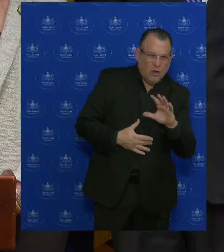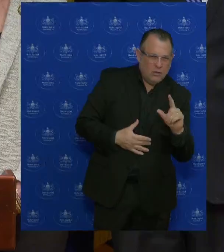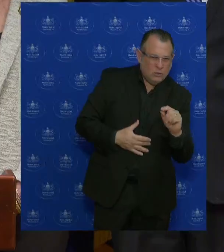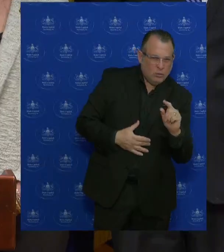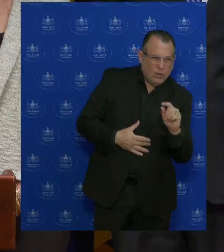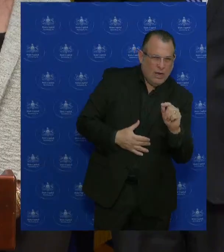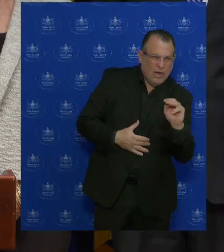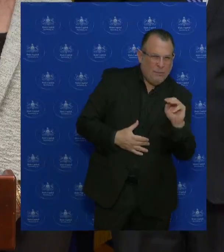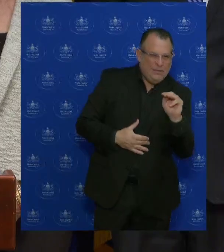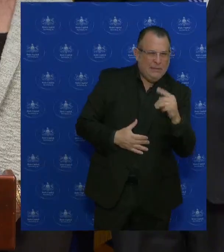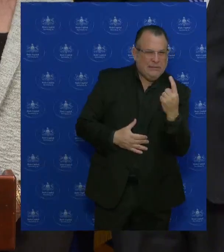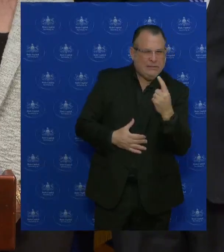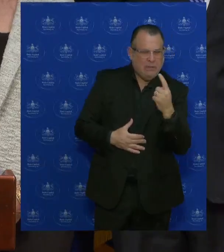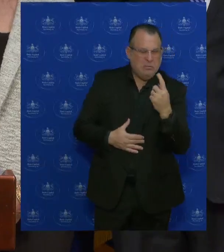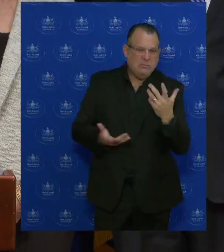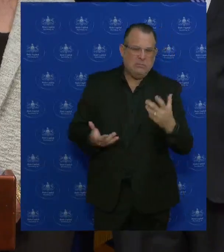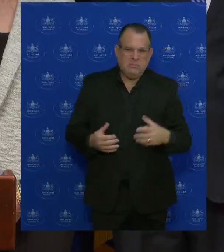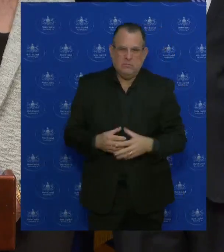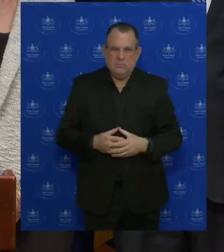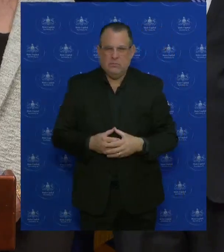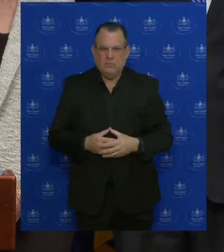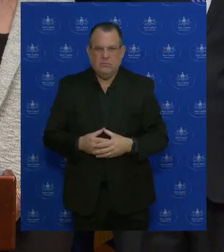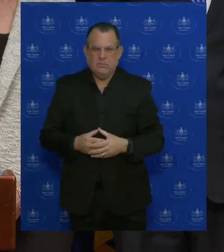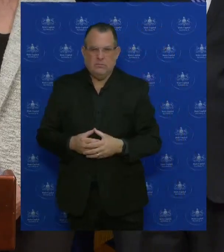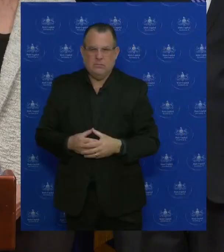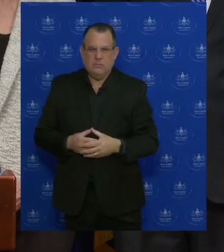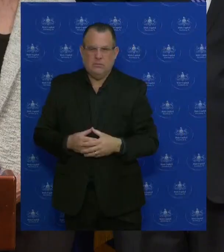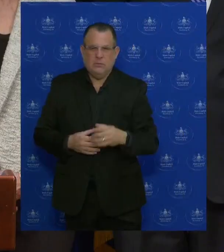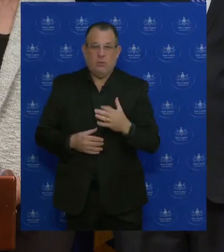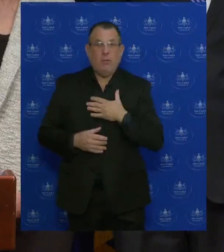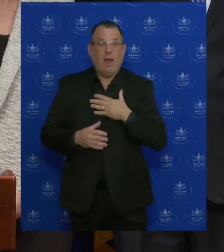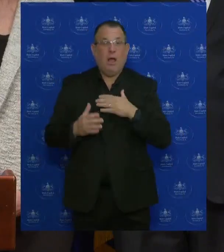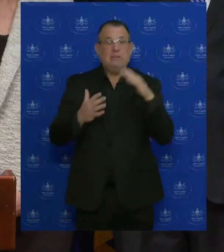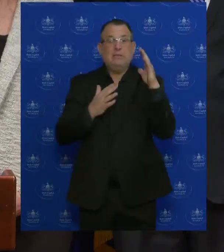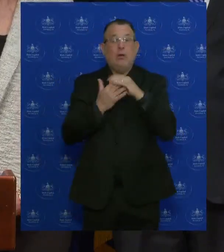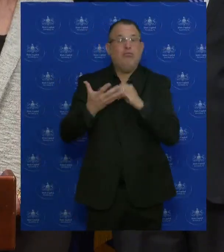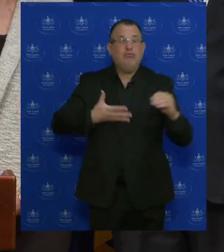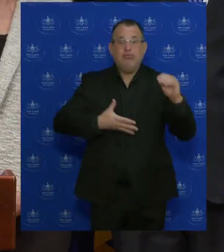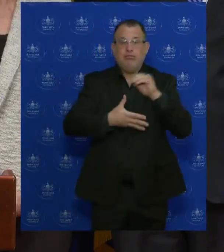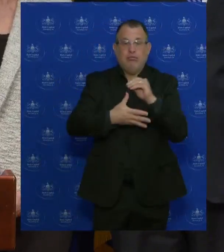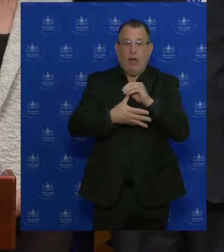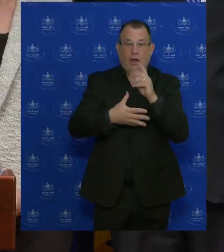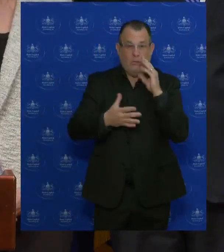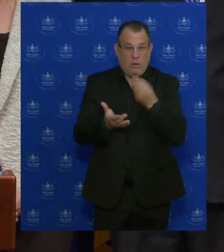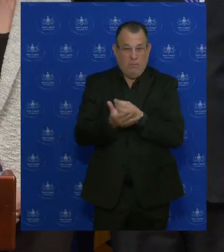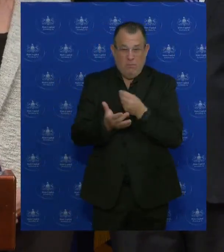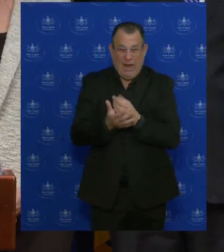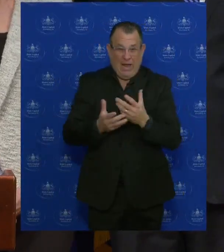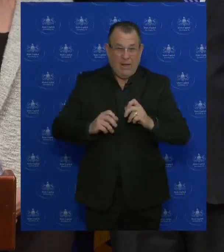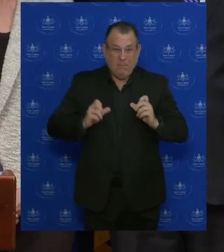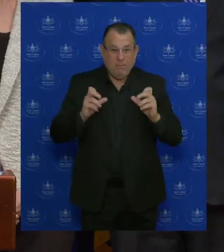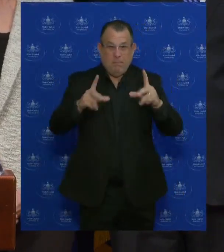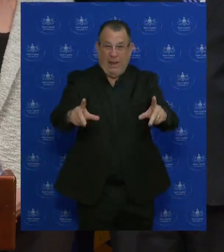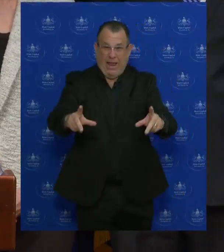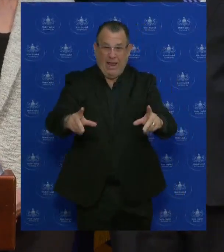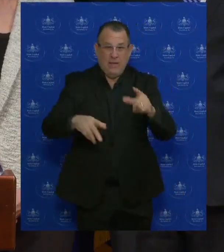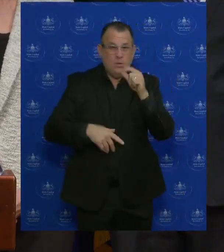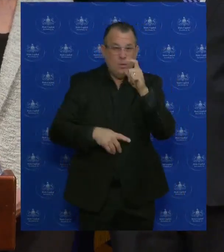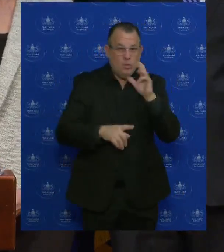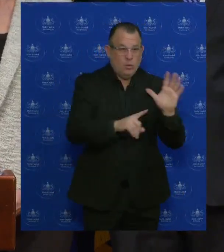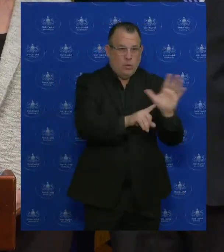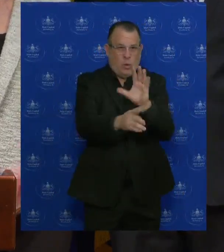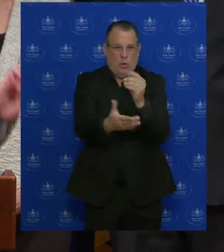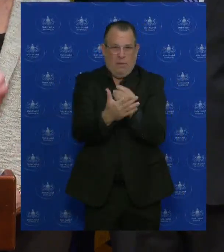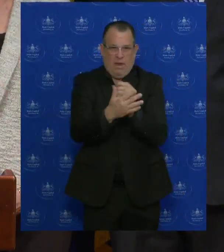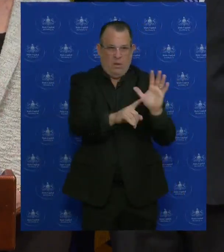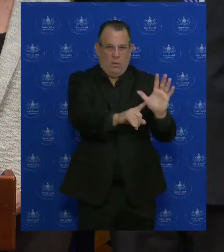unclaimed property as possible is one of my top priorities as state treasurer. And we've been breaking records since I took office with the most